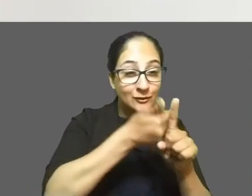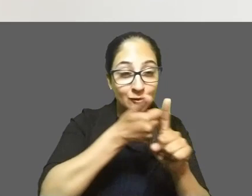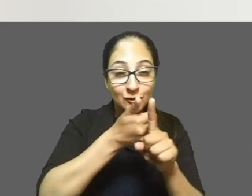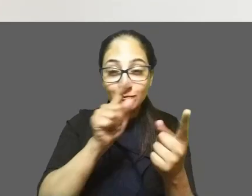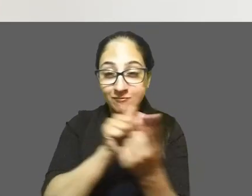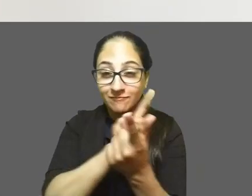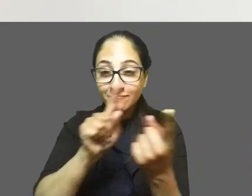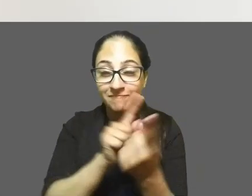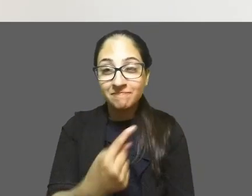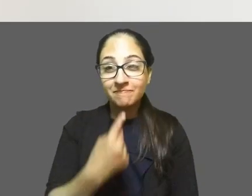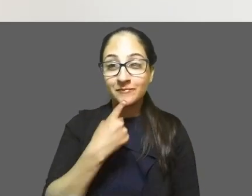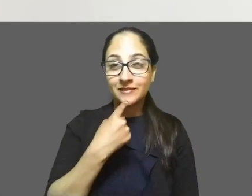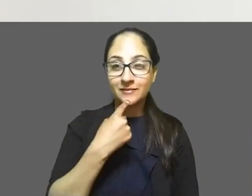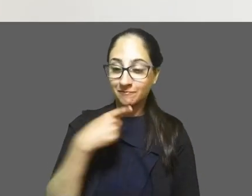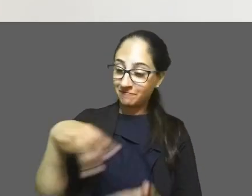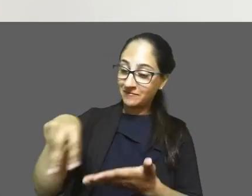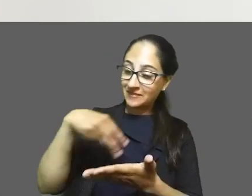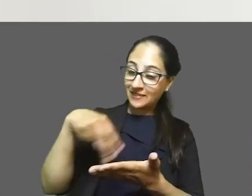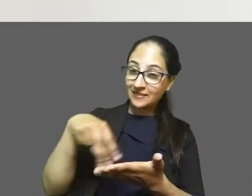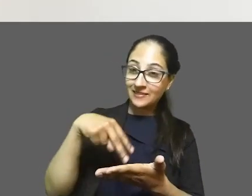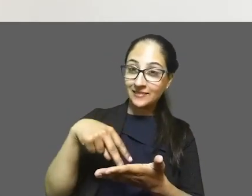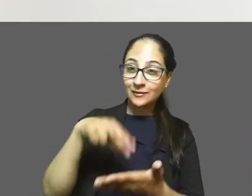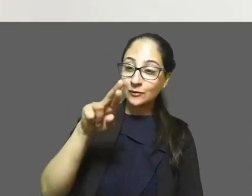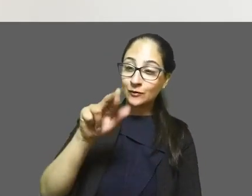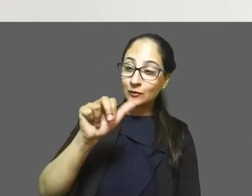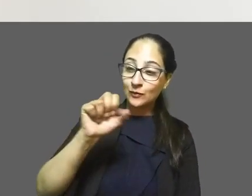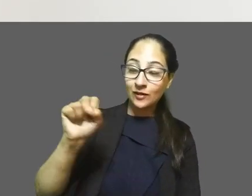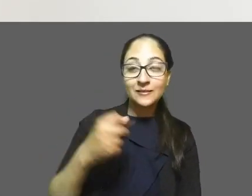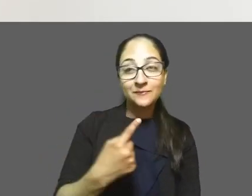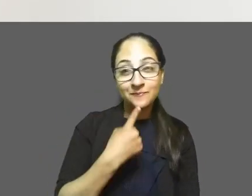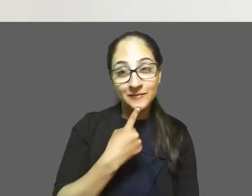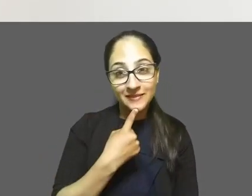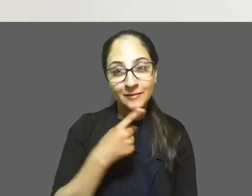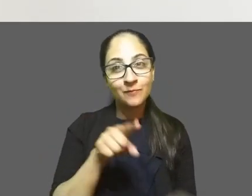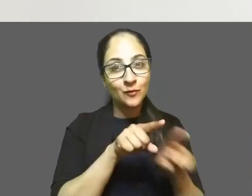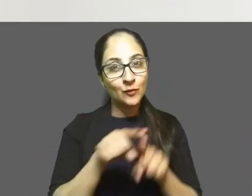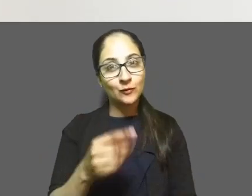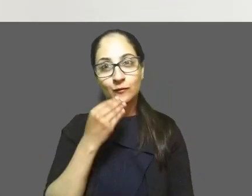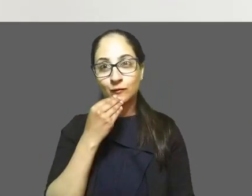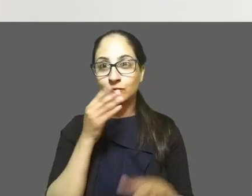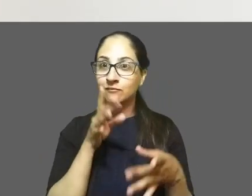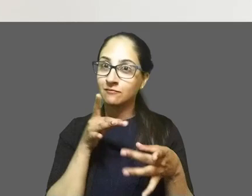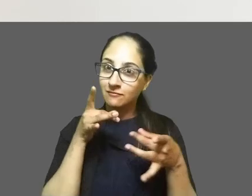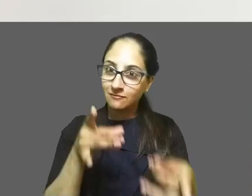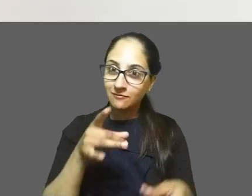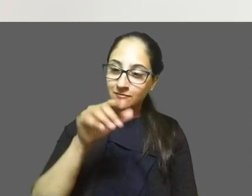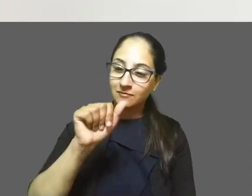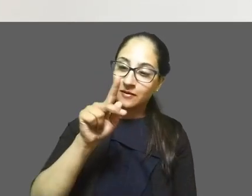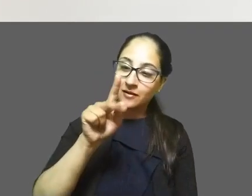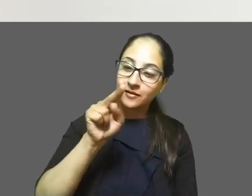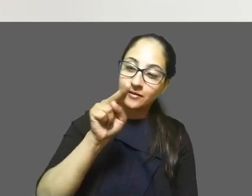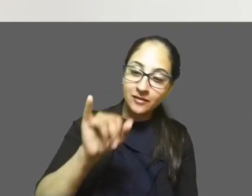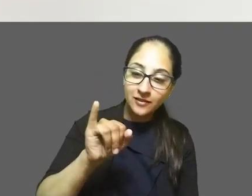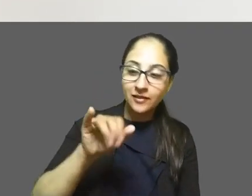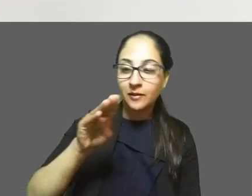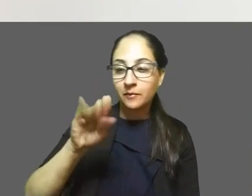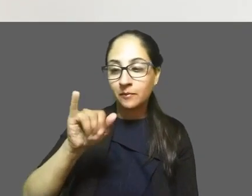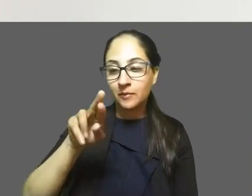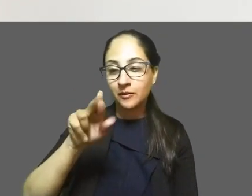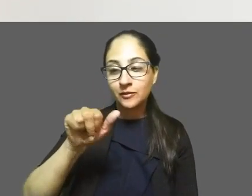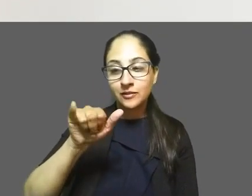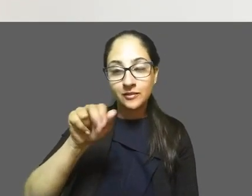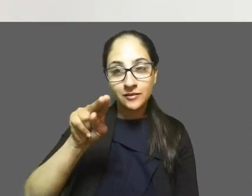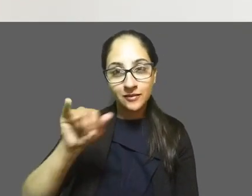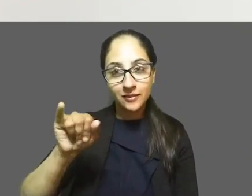person. We miss dancing together to the Dandiya Ras and of course the taste of the delicious akhni,